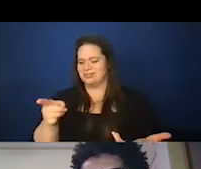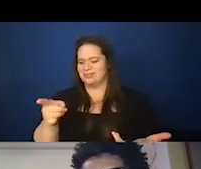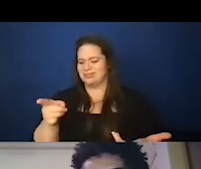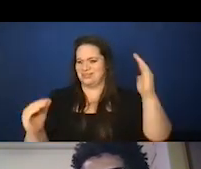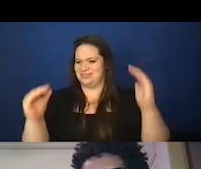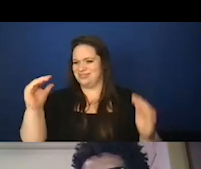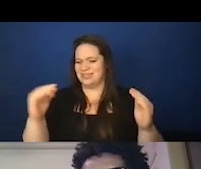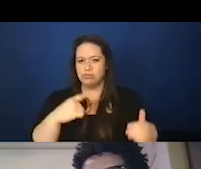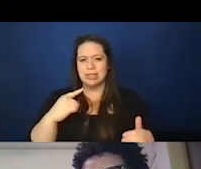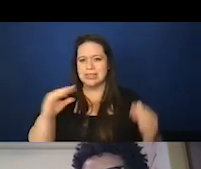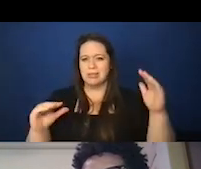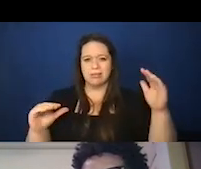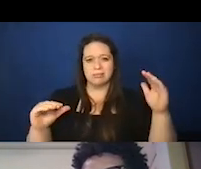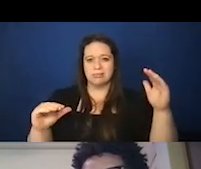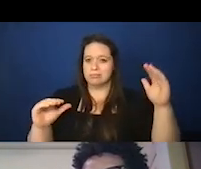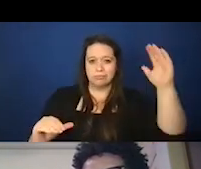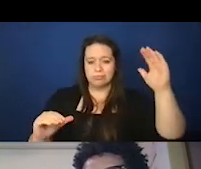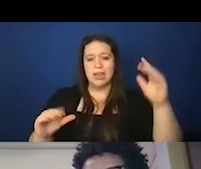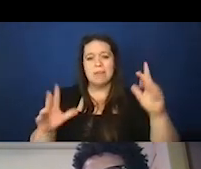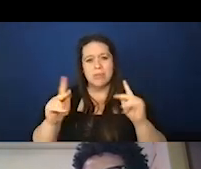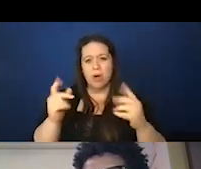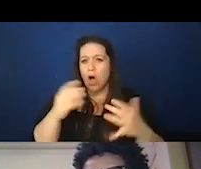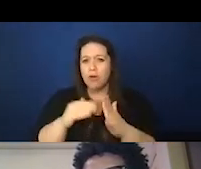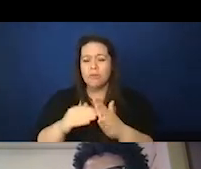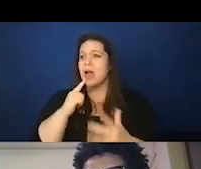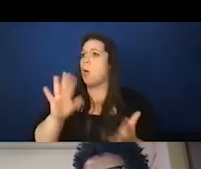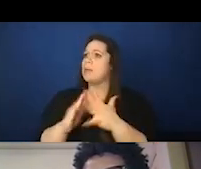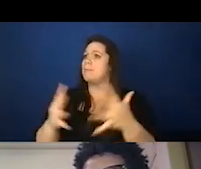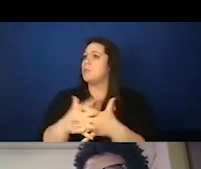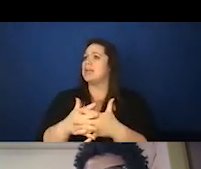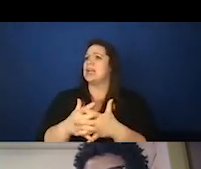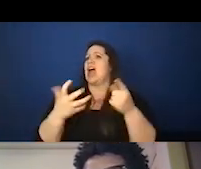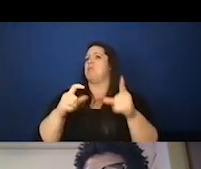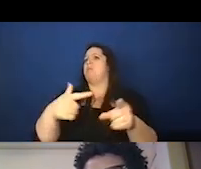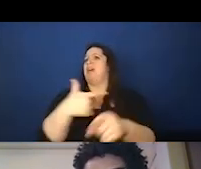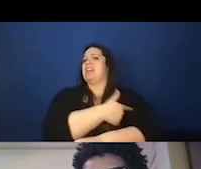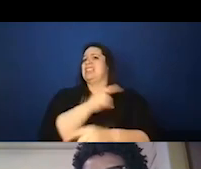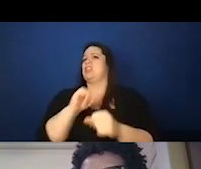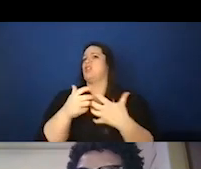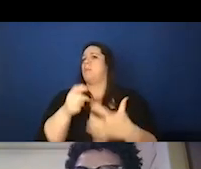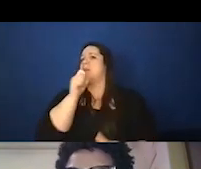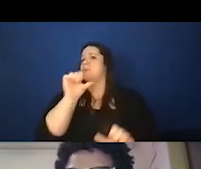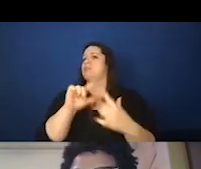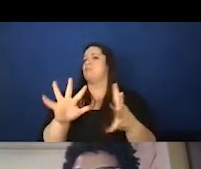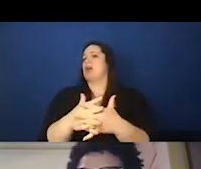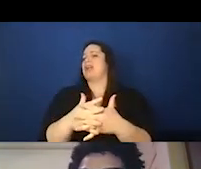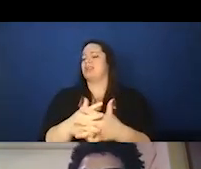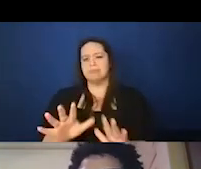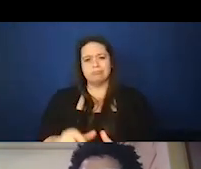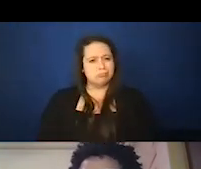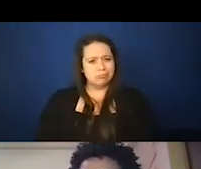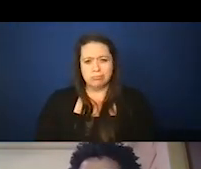lot of misconceptions, and infertility was the big one. People were like, well, I want to get pregnant. I don't want this. And it's just a lot